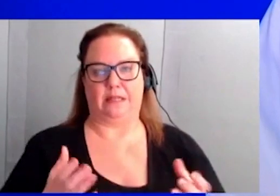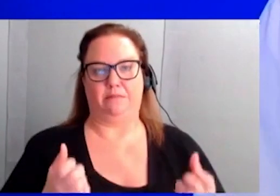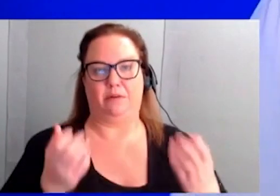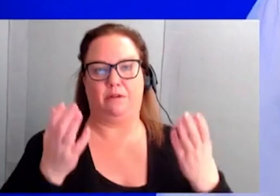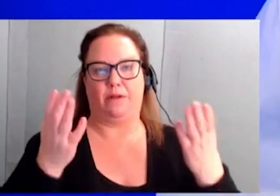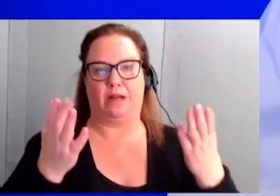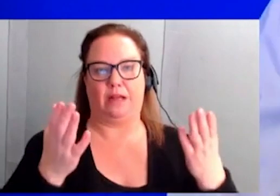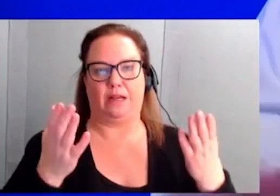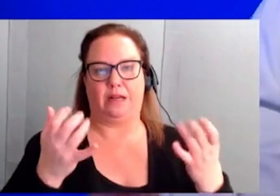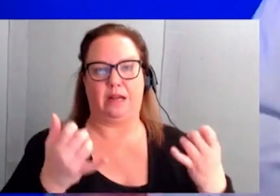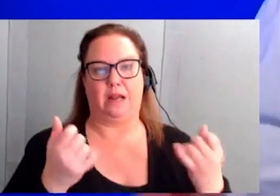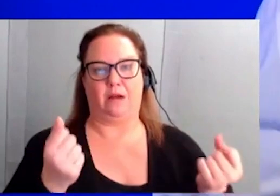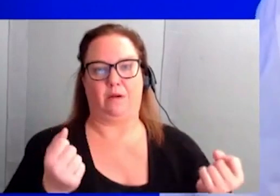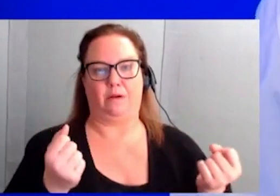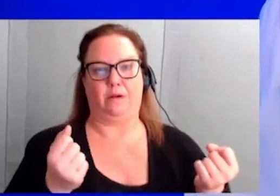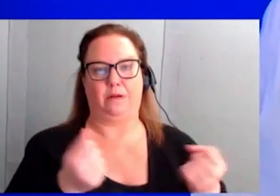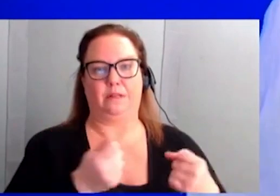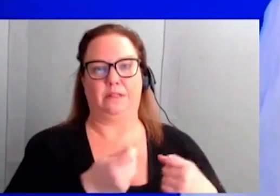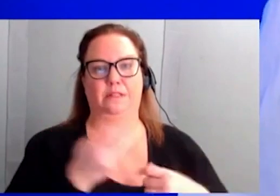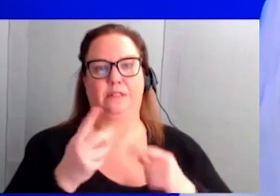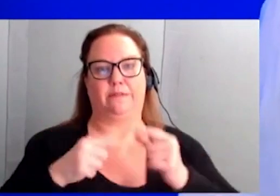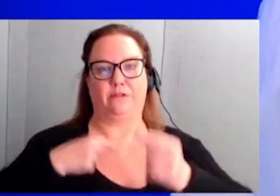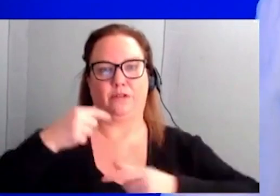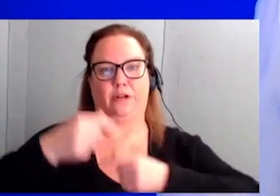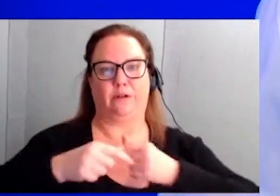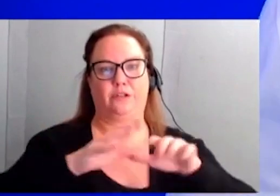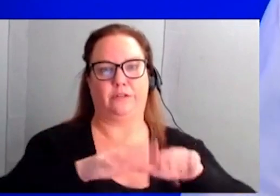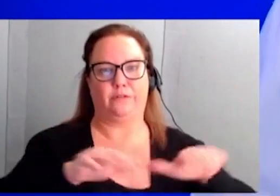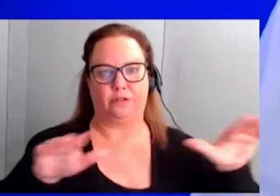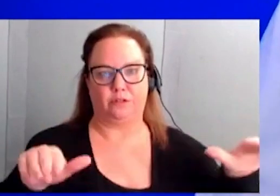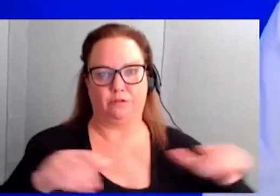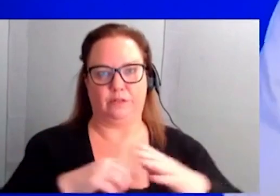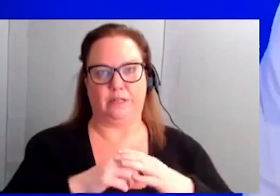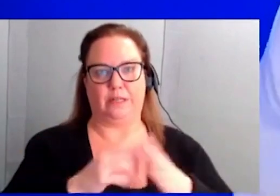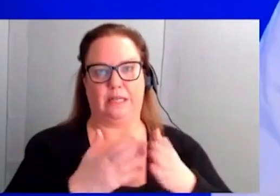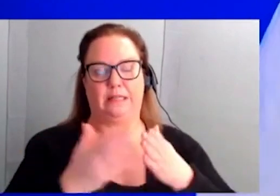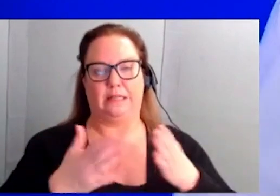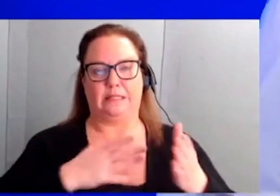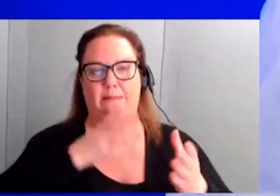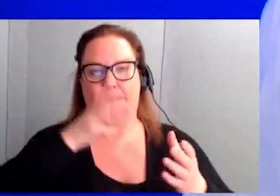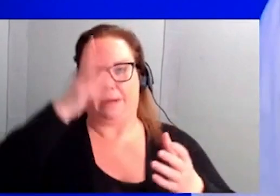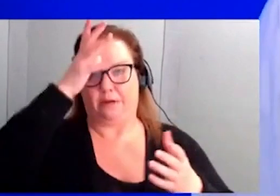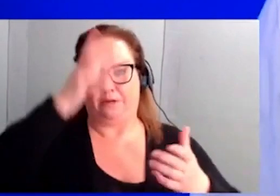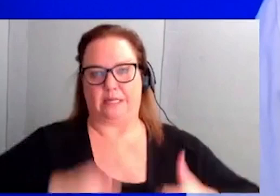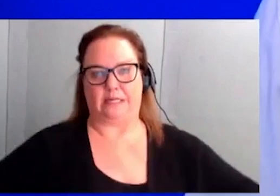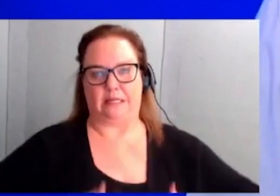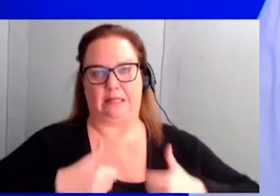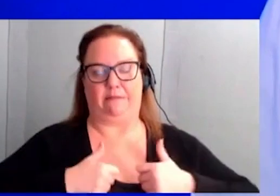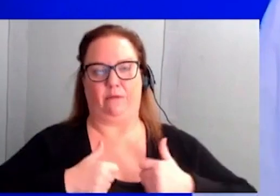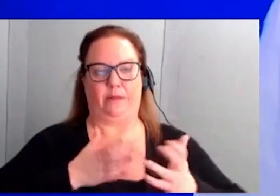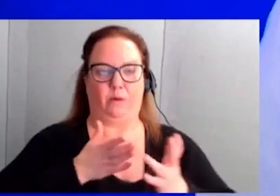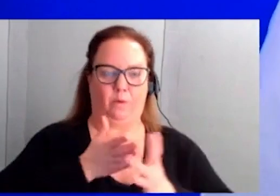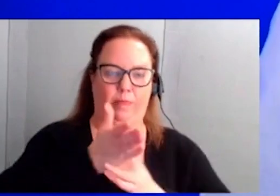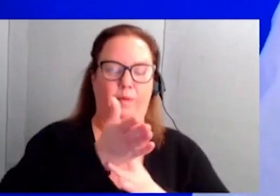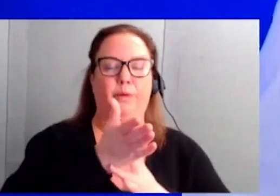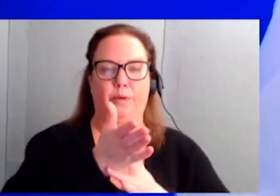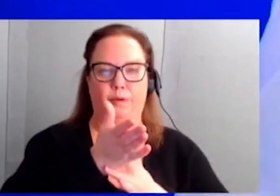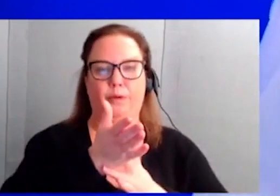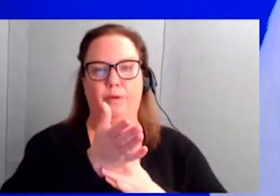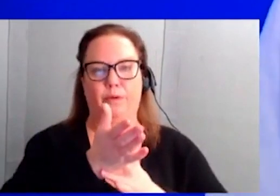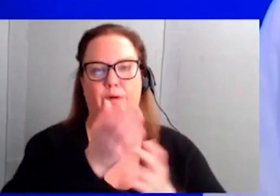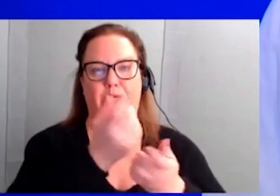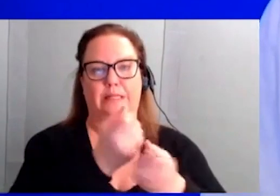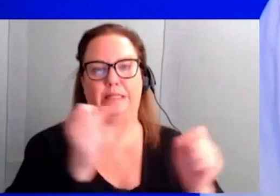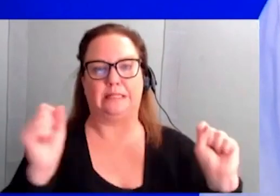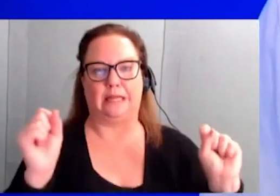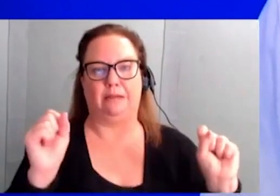now couple generations of children, things that my parents had to live with or live through, that just the safety of them